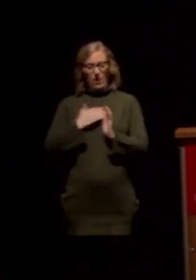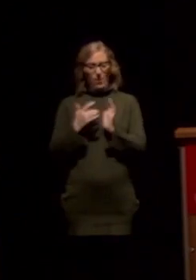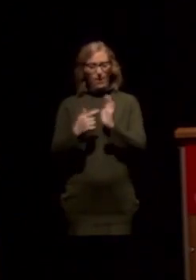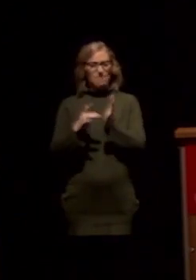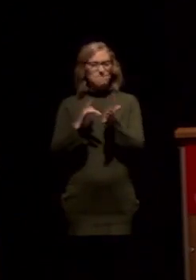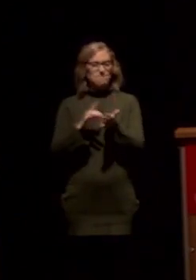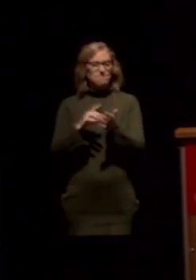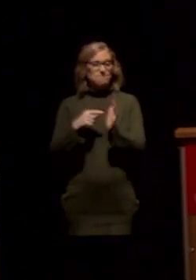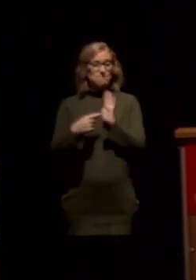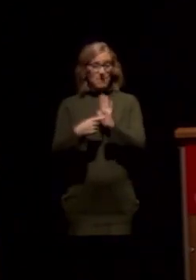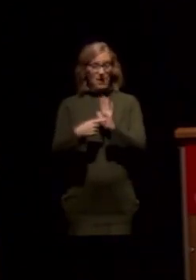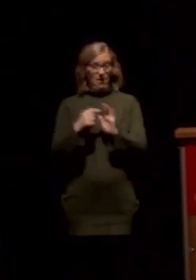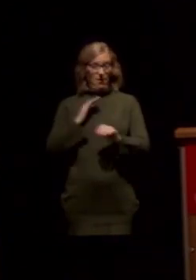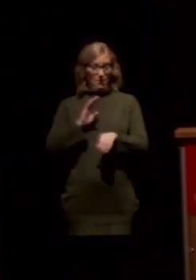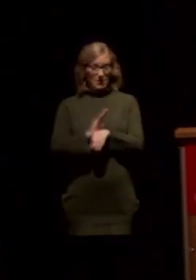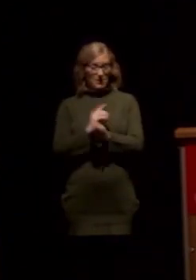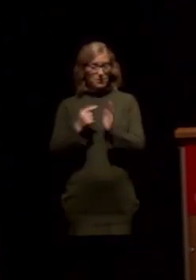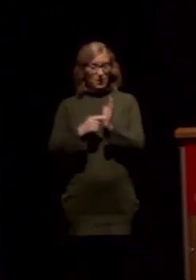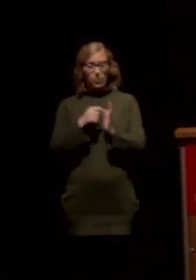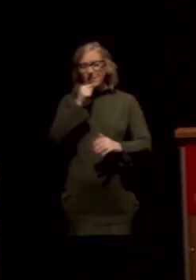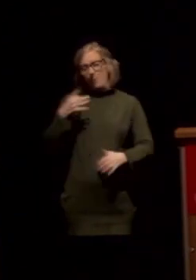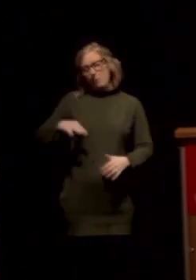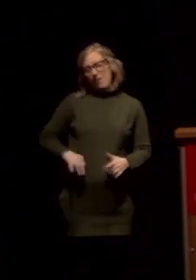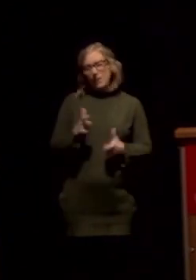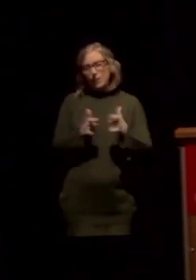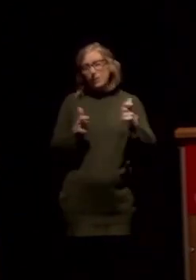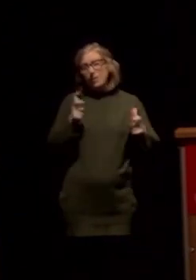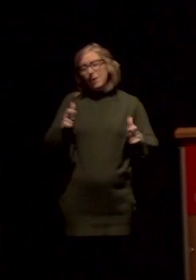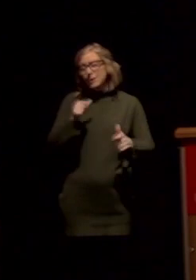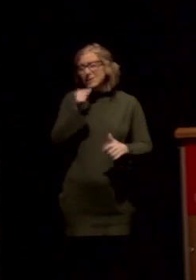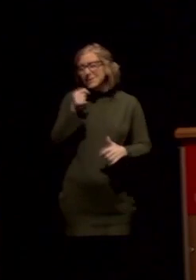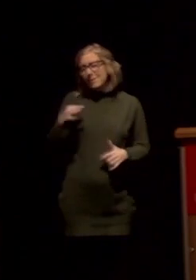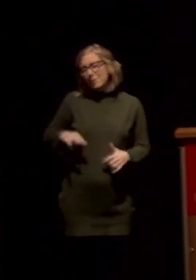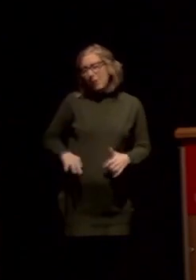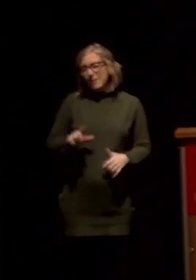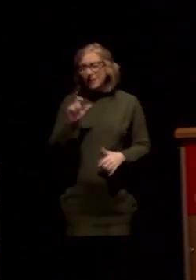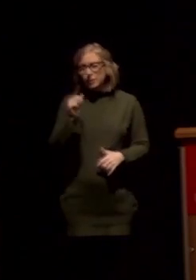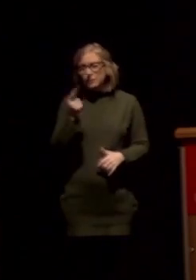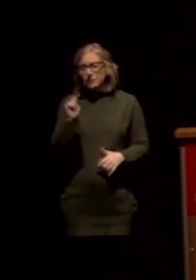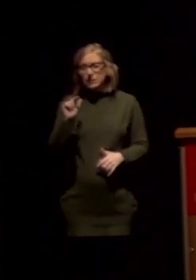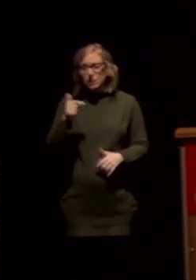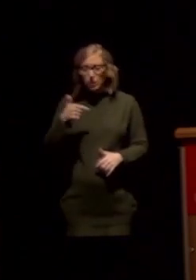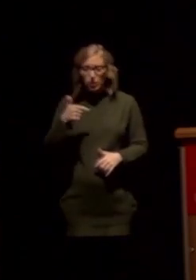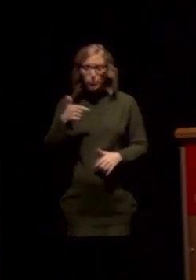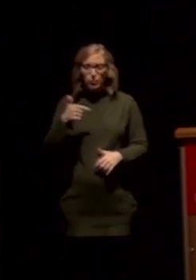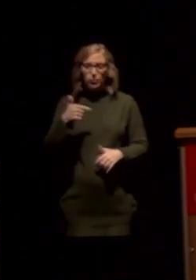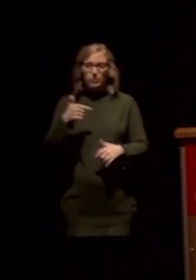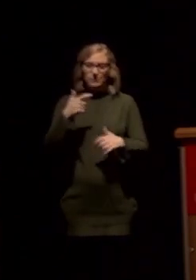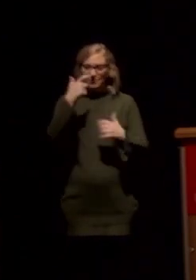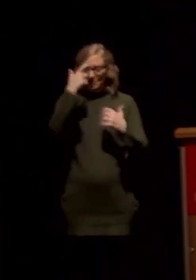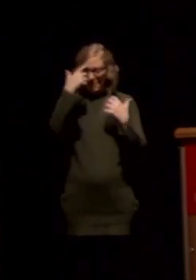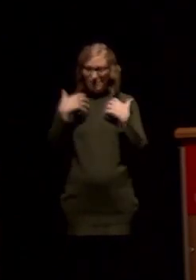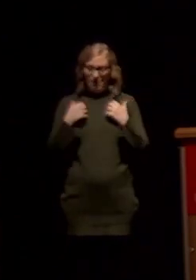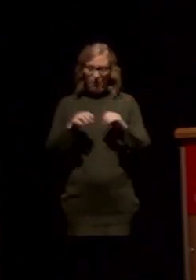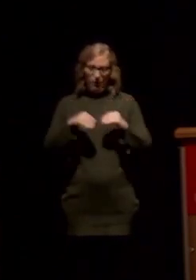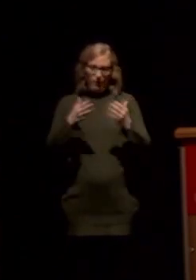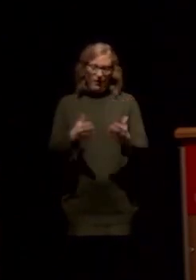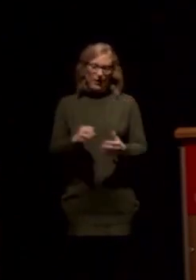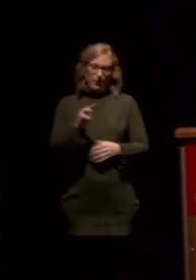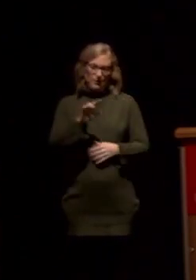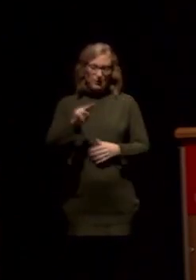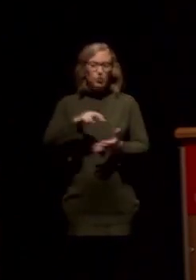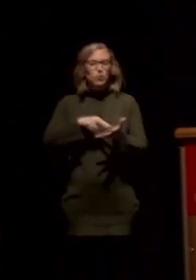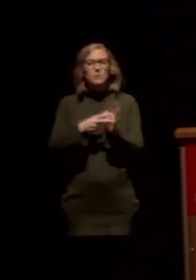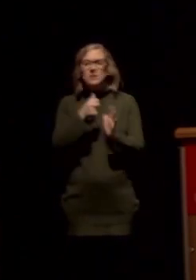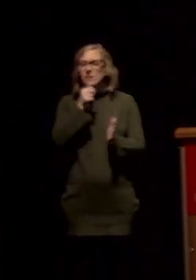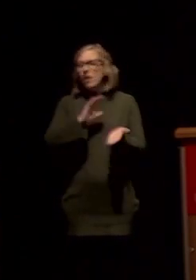we're the largest nonprofit LGBTQ mental health care provider in Minnesota. And being a nonprofit means that we don't turn anyone away for